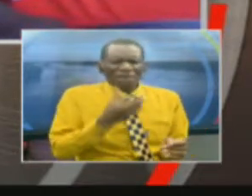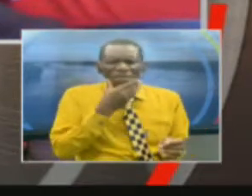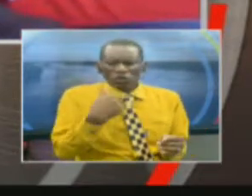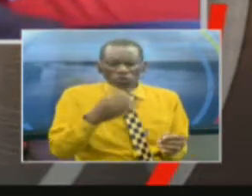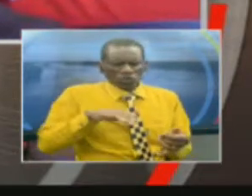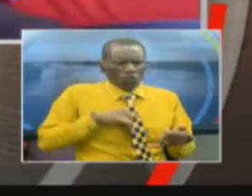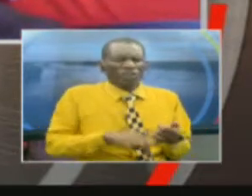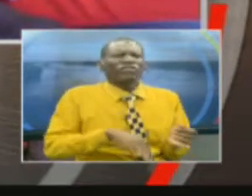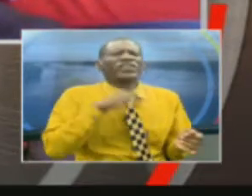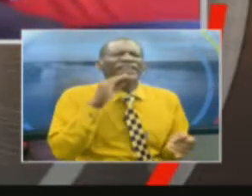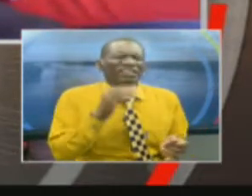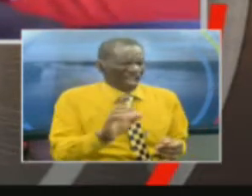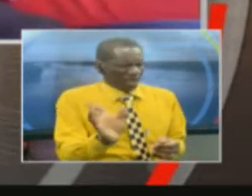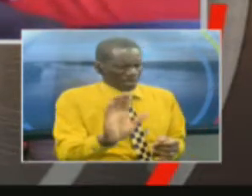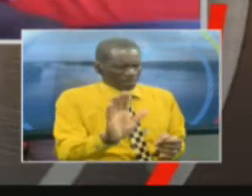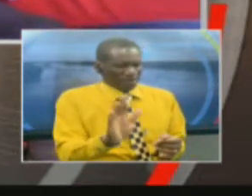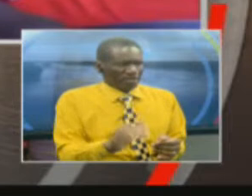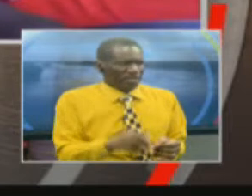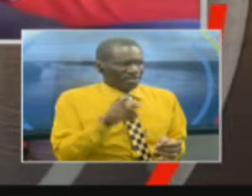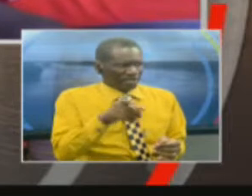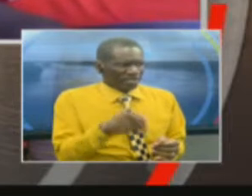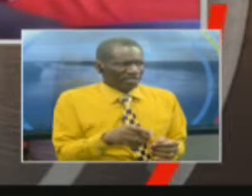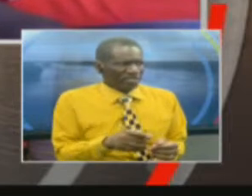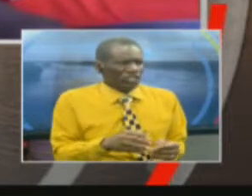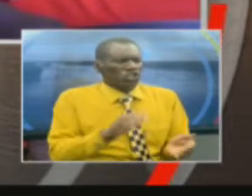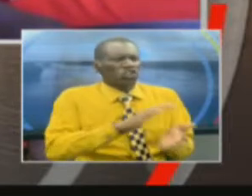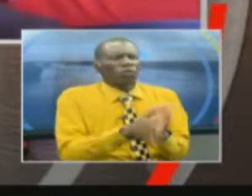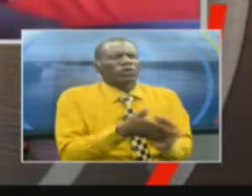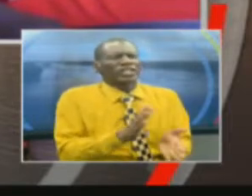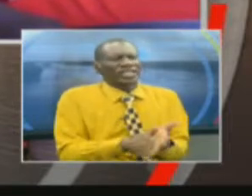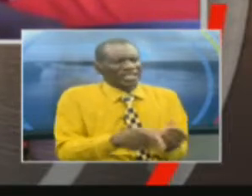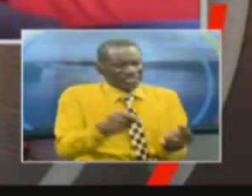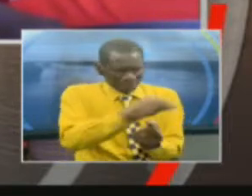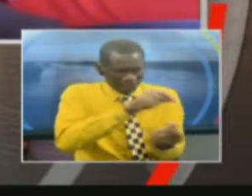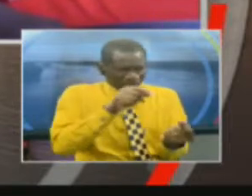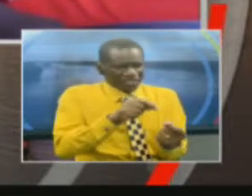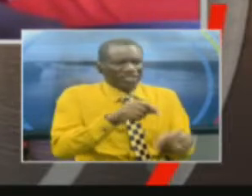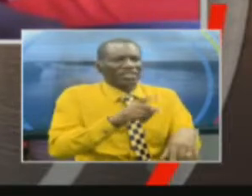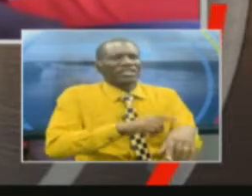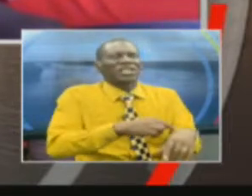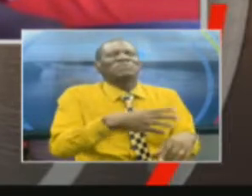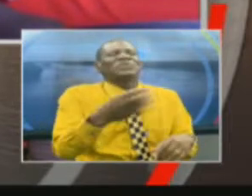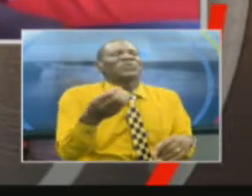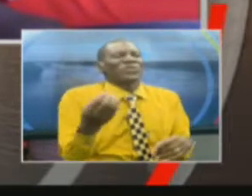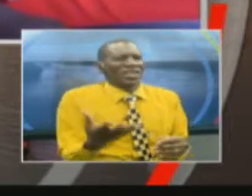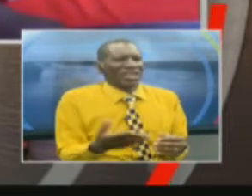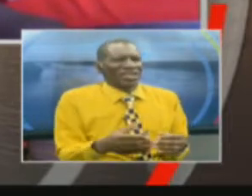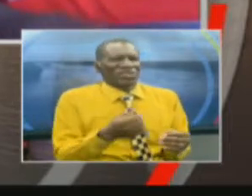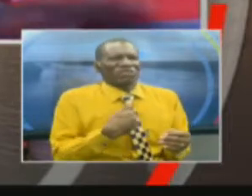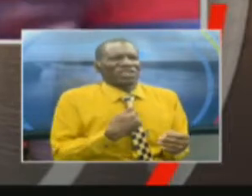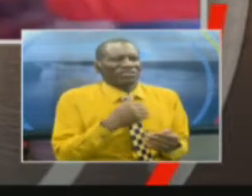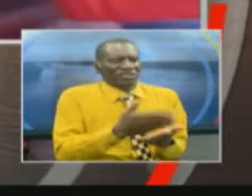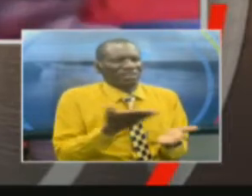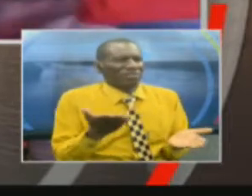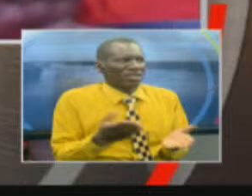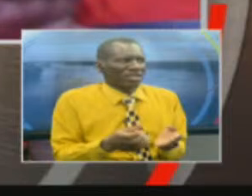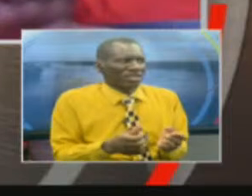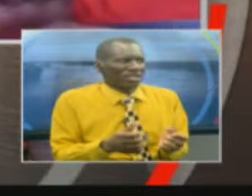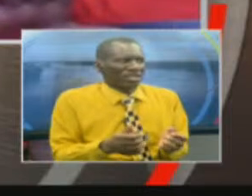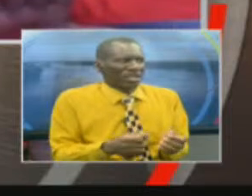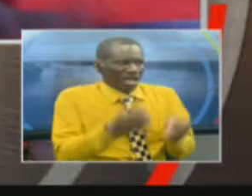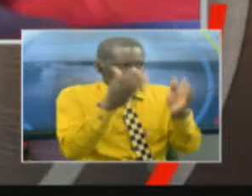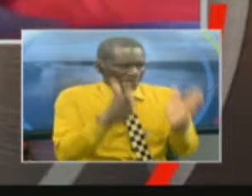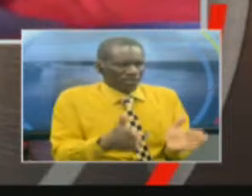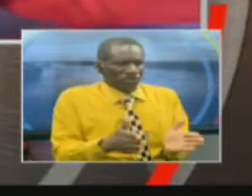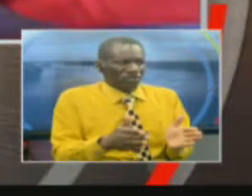because that one, a dead wife is perfect. When you go there, there's a perfection. Somebody